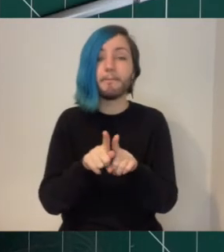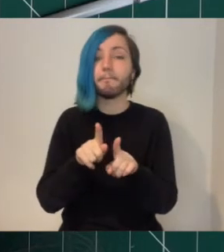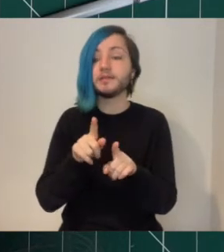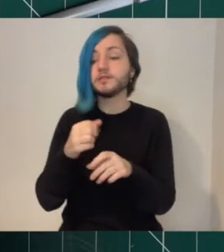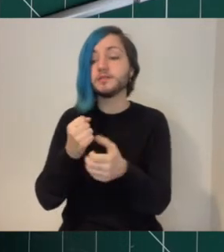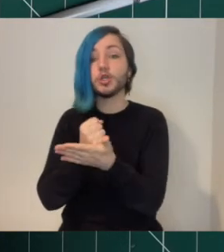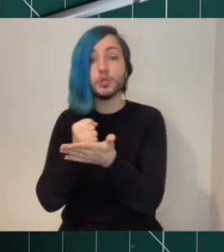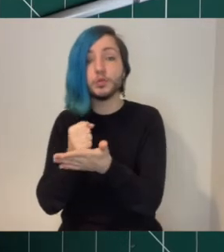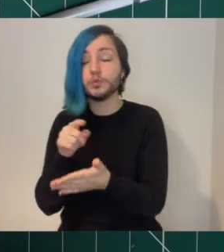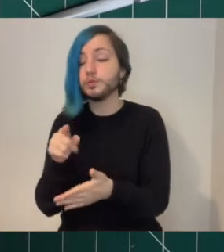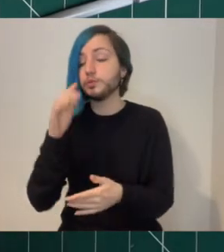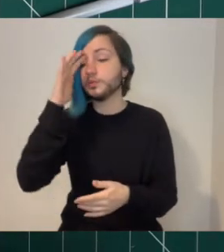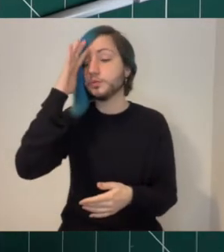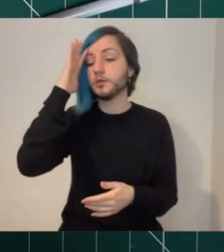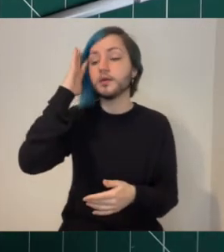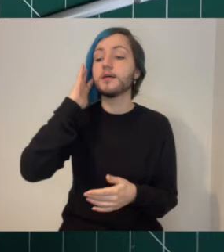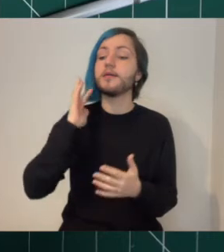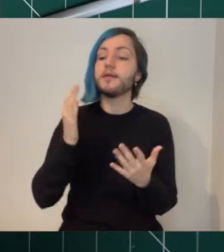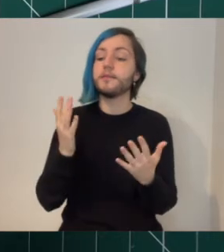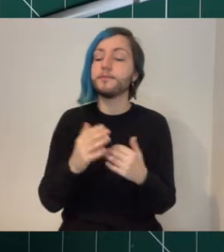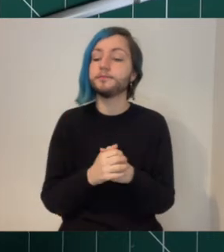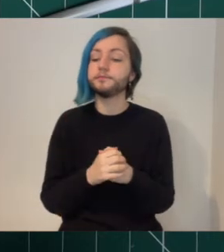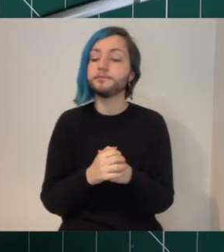we were painting the glue on the